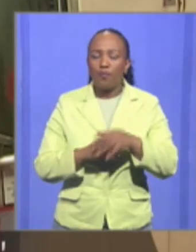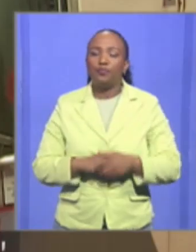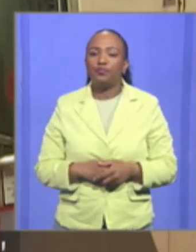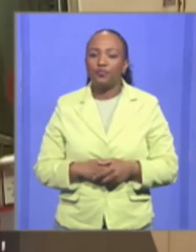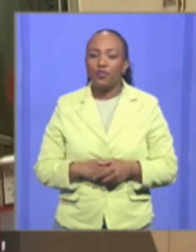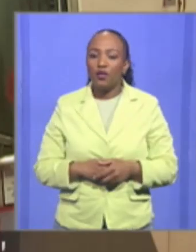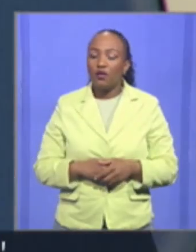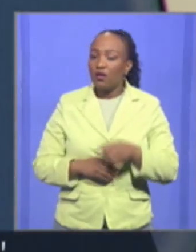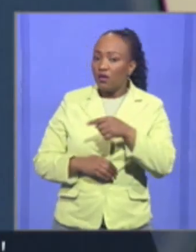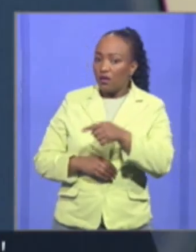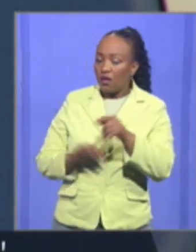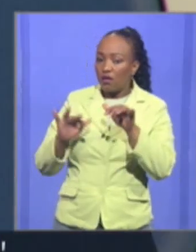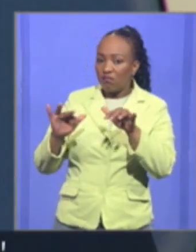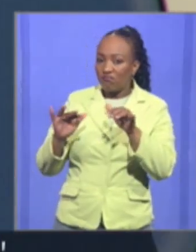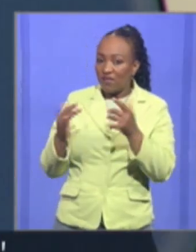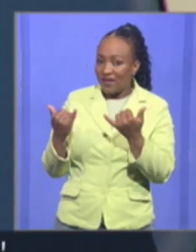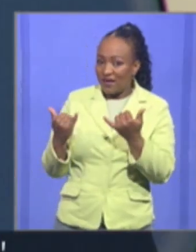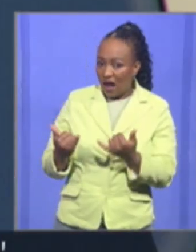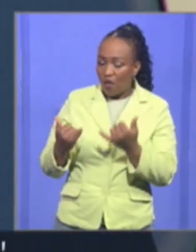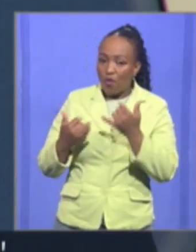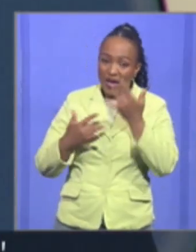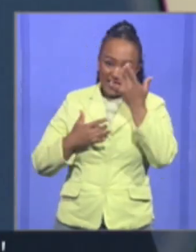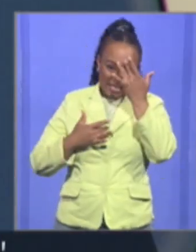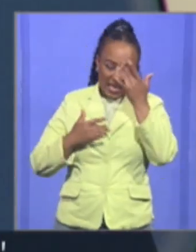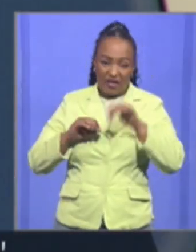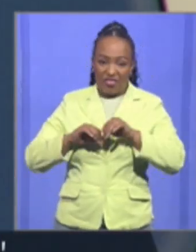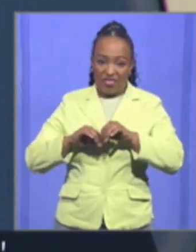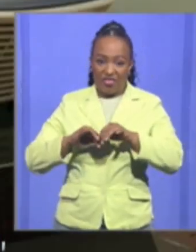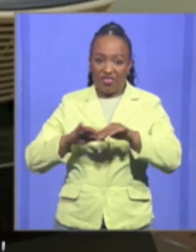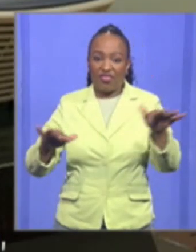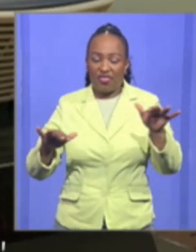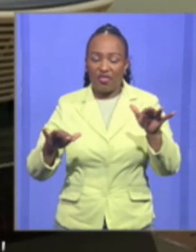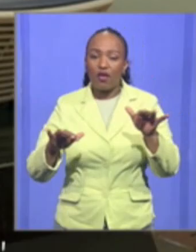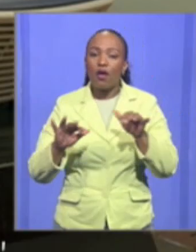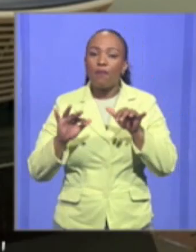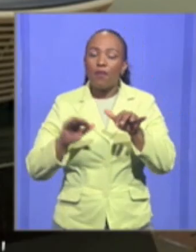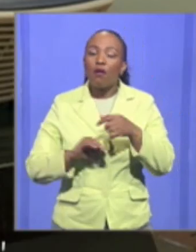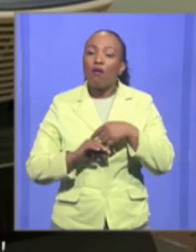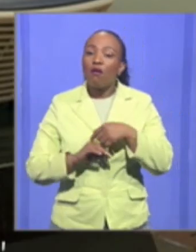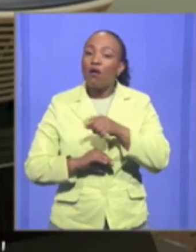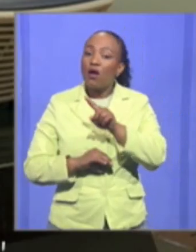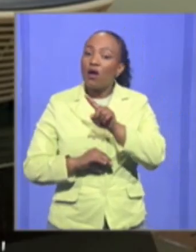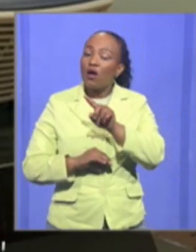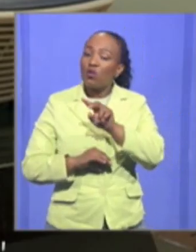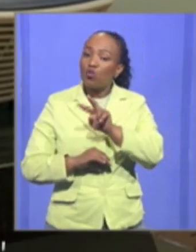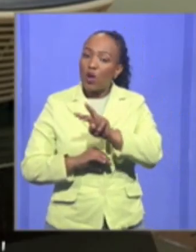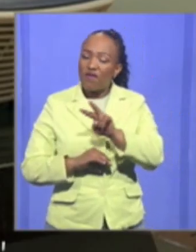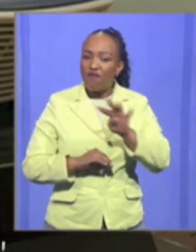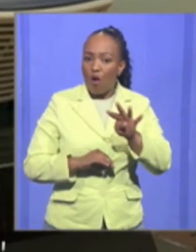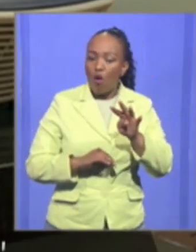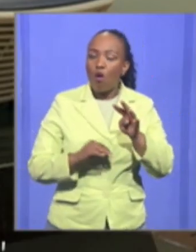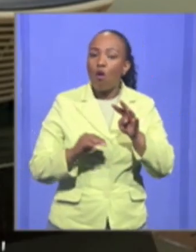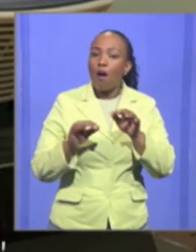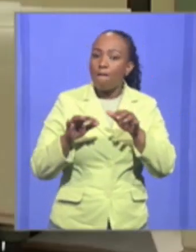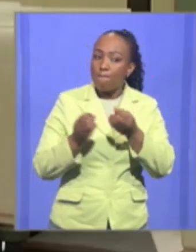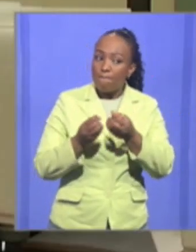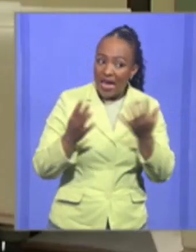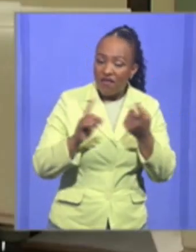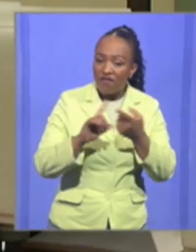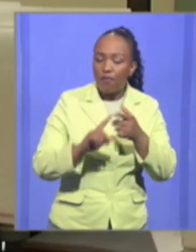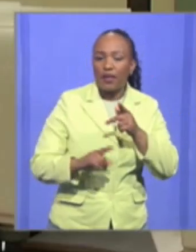setšhaba la malwetse ao a fetelago le re batho ba 24 bao ba nago le twatši ya mpox bontši ba bona ba tswa Gauteng le